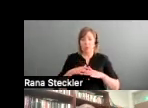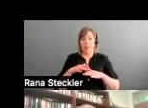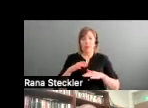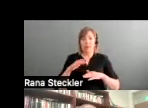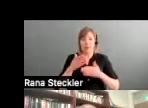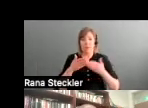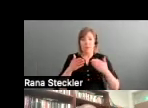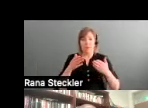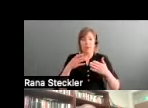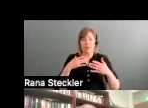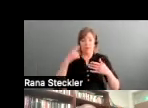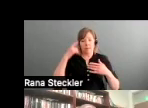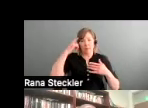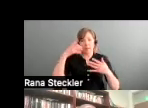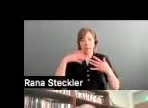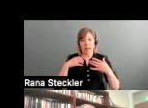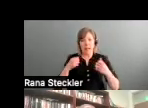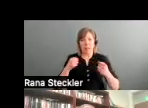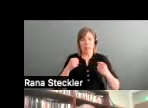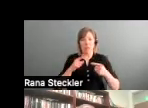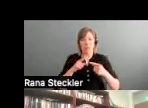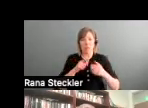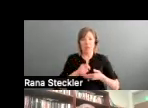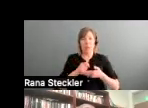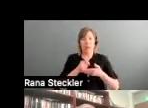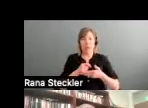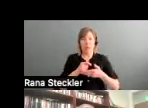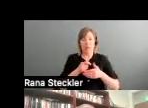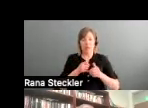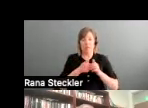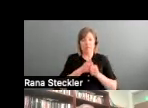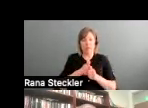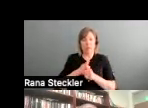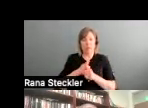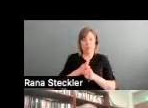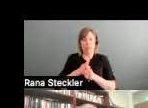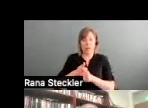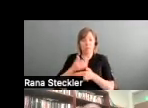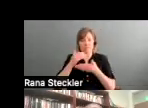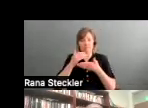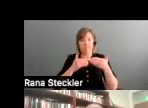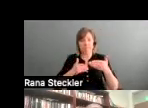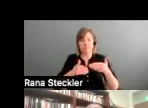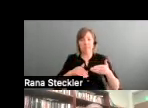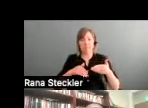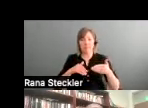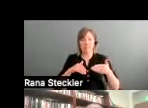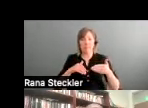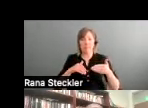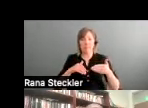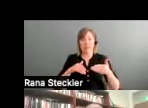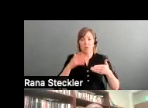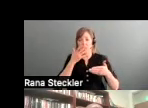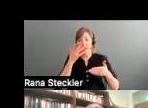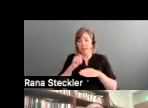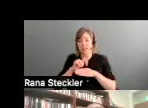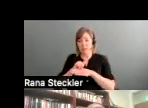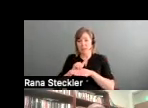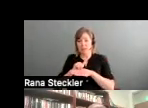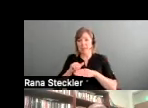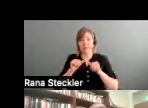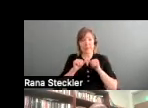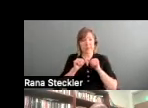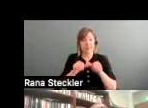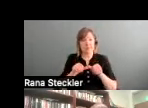hygiene into its therapeutic regime, ideas of racial difference and racist practice